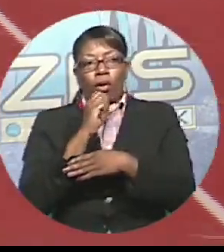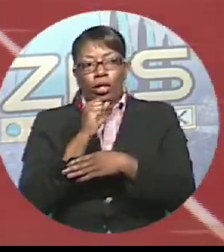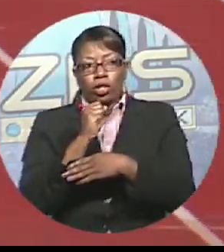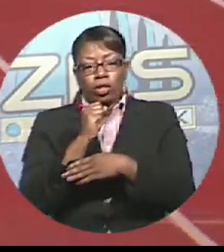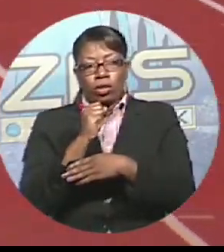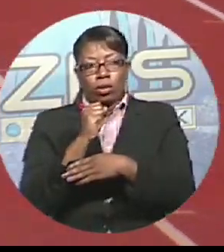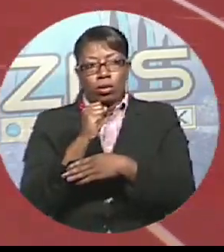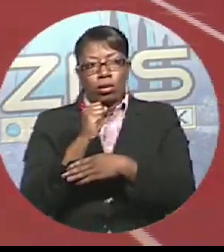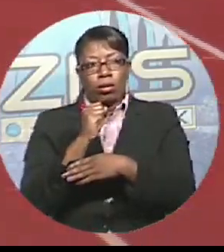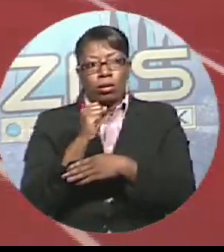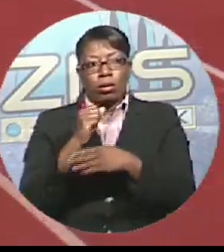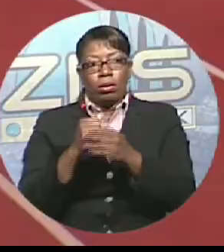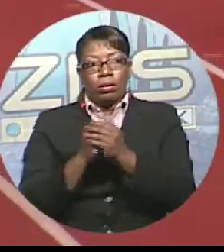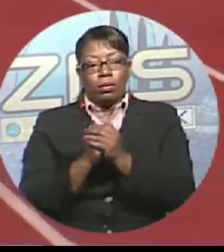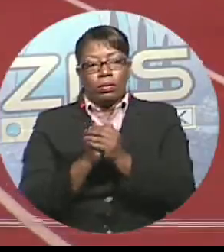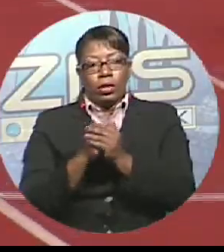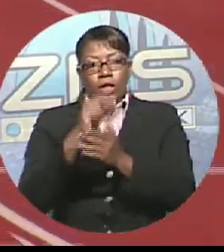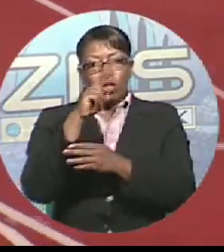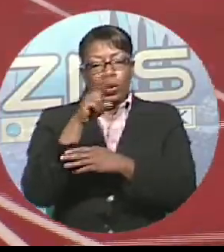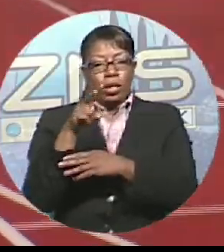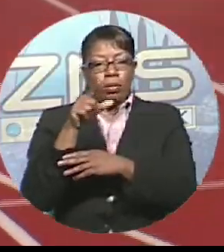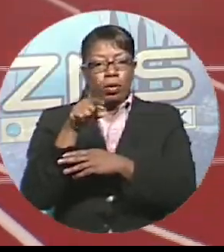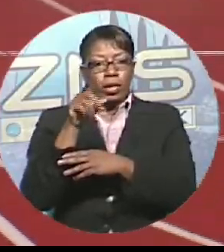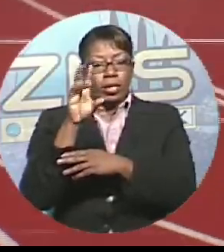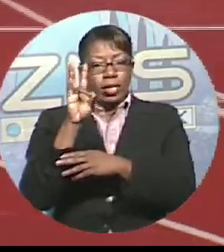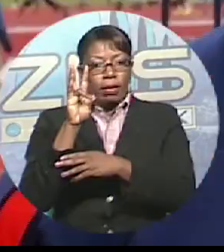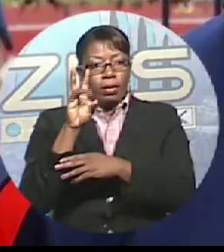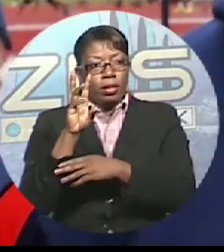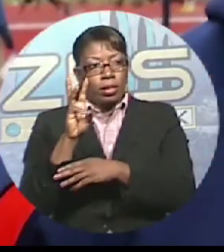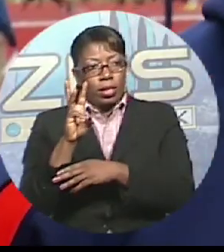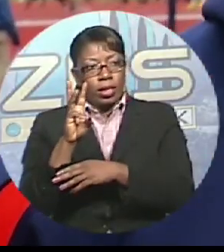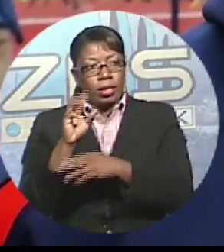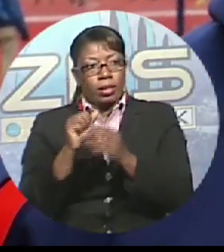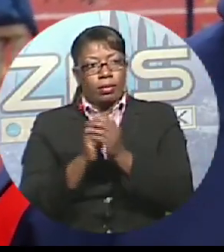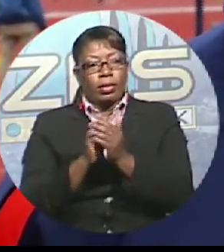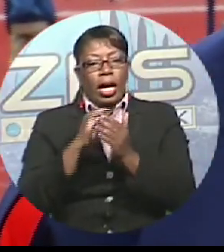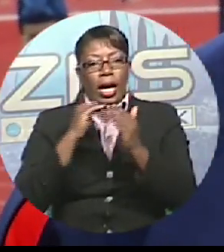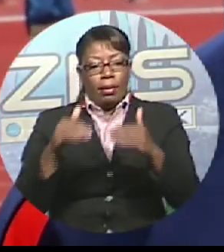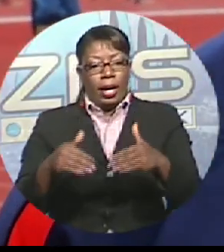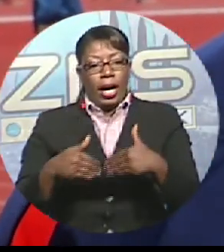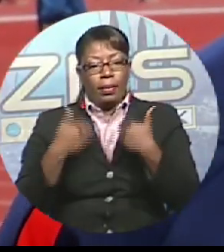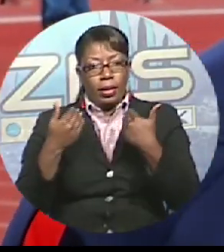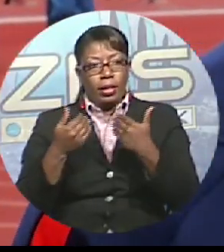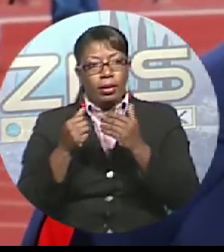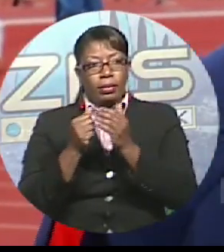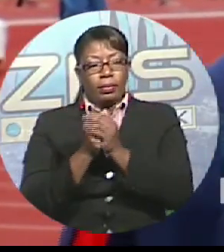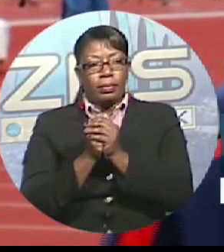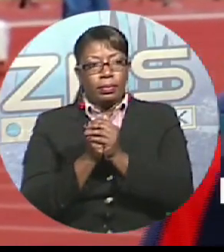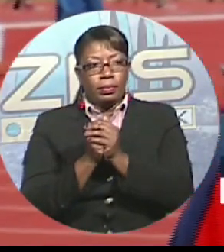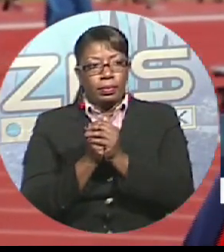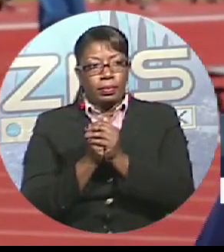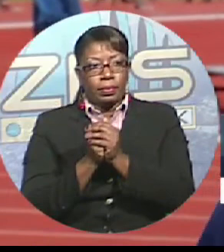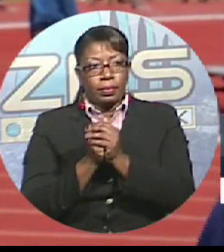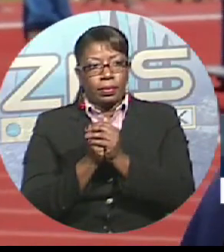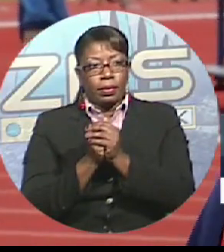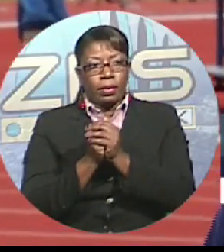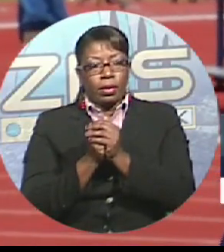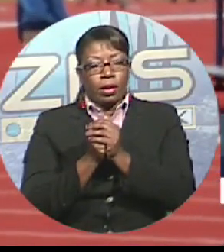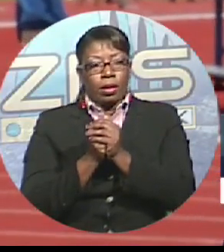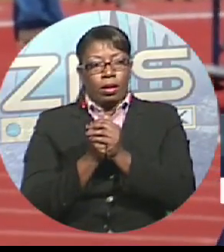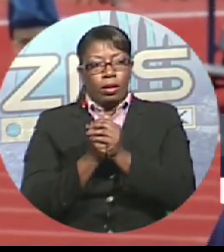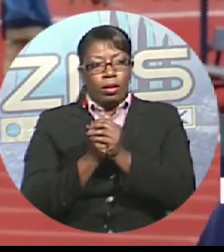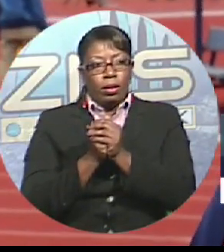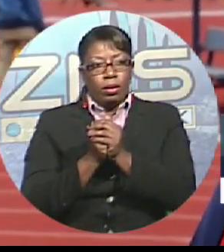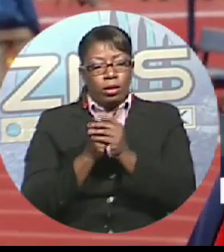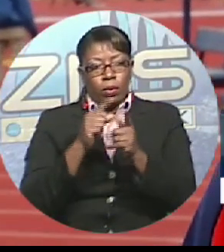stopped the clock on a personal best 20.76 seconds. I'm happy for a legal PR because when I went at Carifta, it